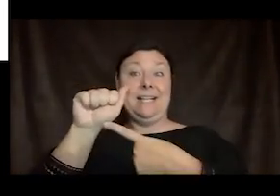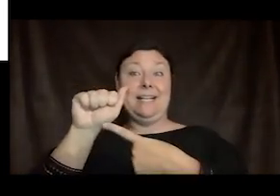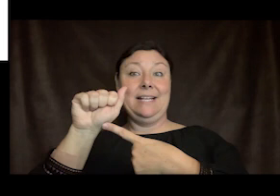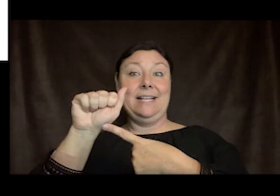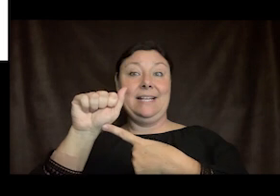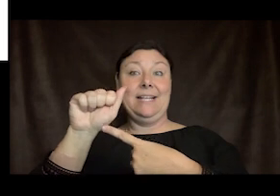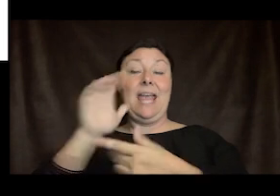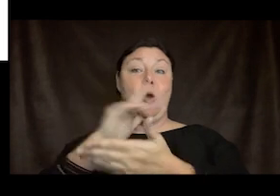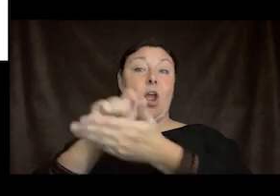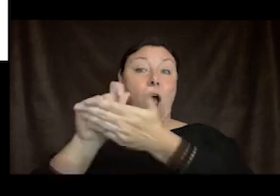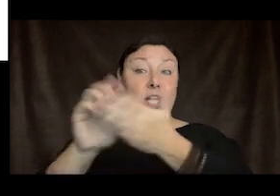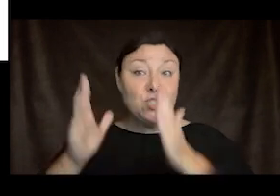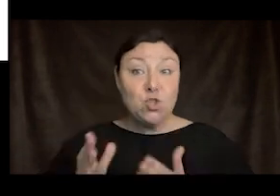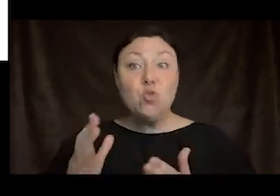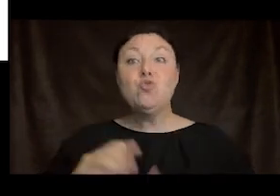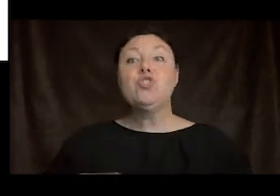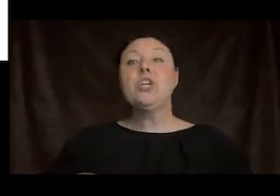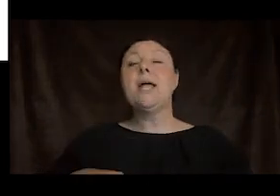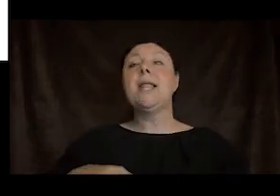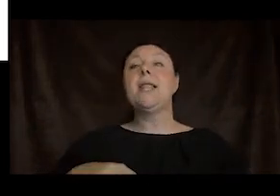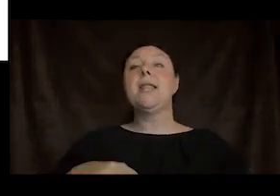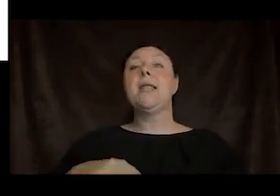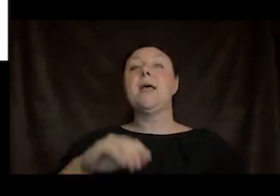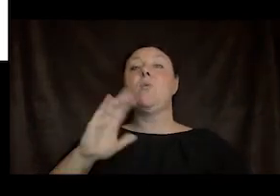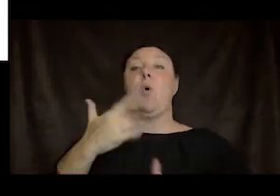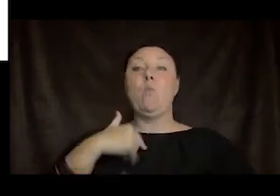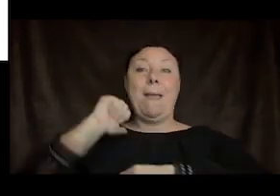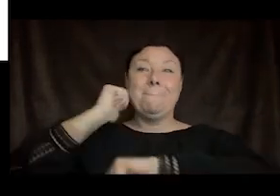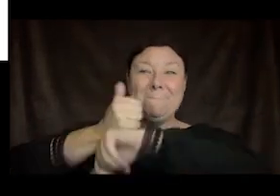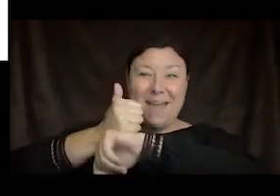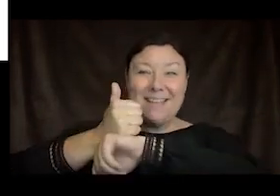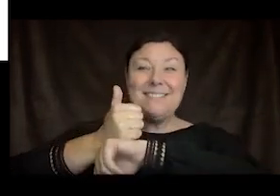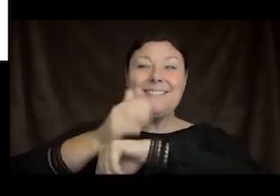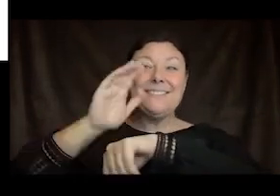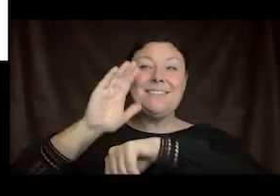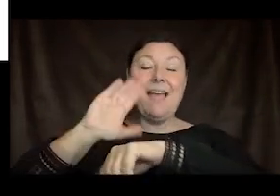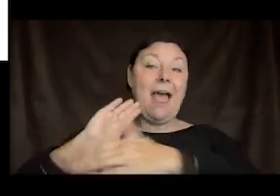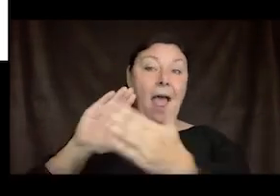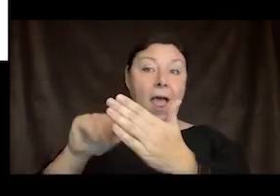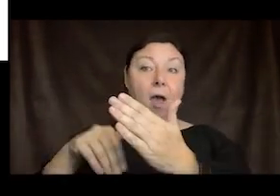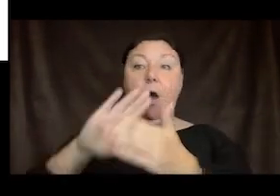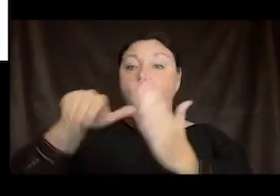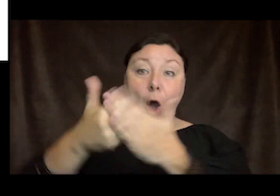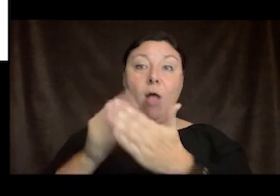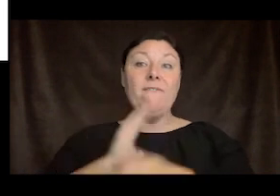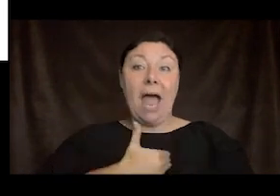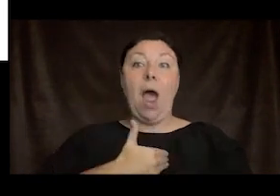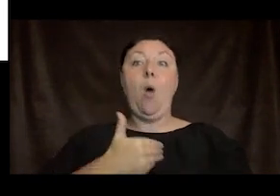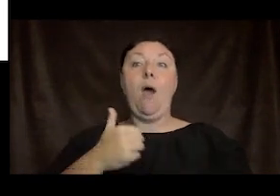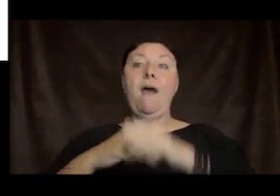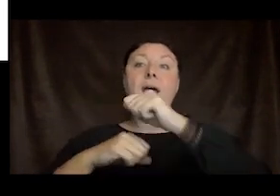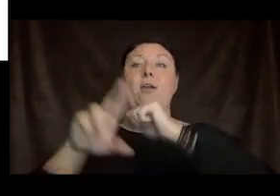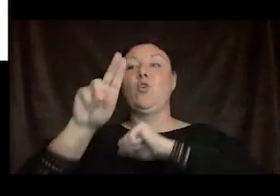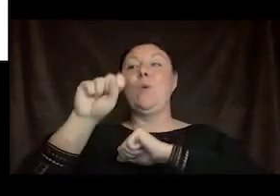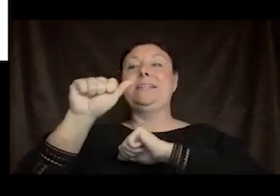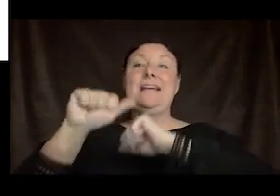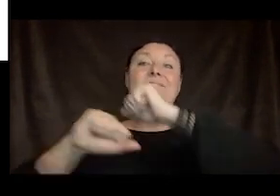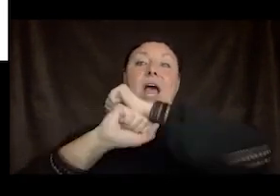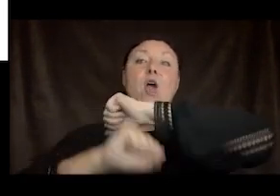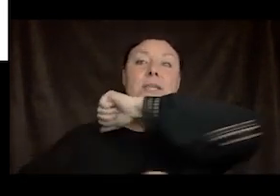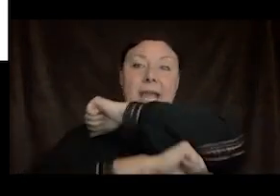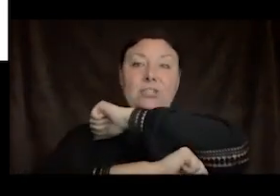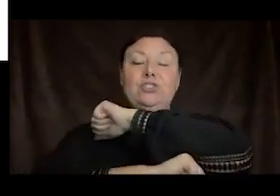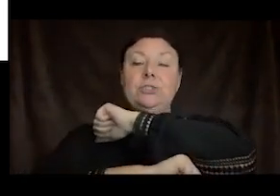the Constitution, the democracy on which we lay all of our foundation was built upon